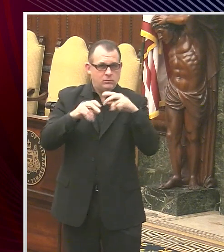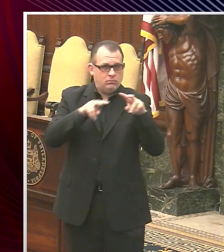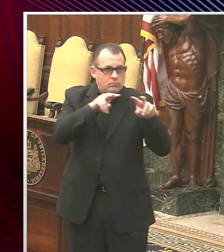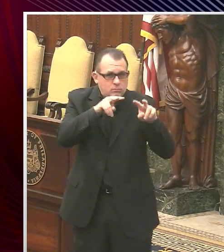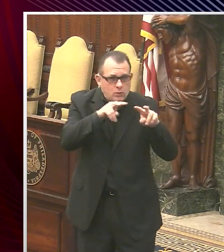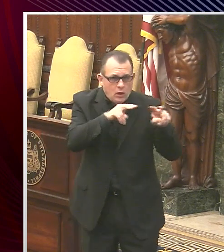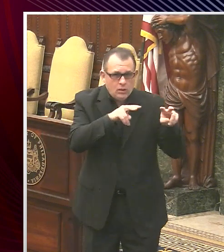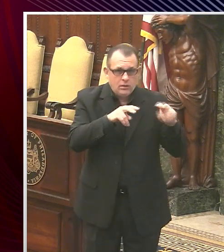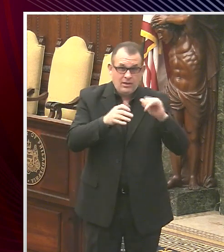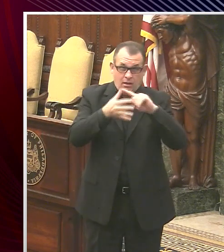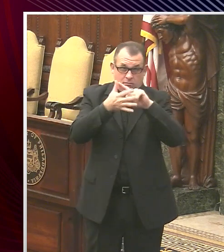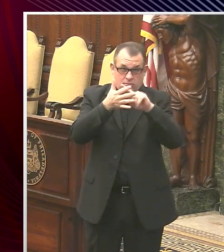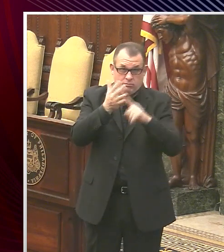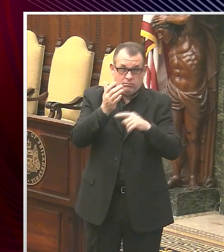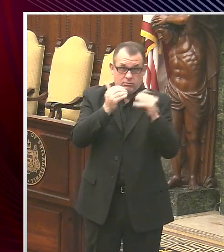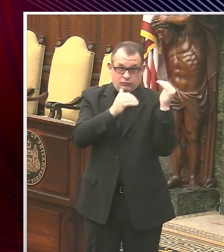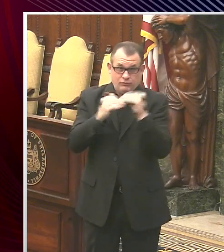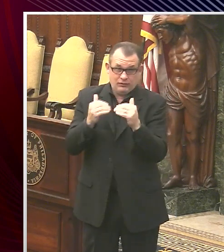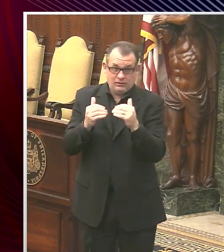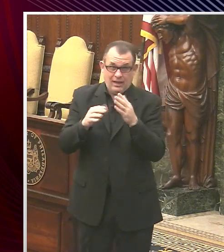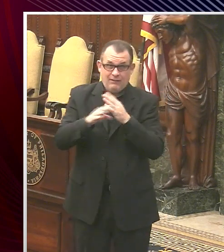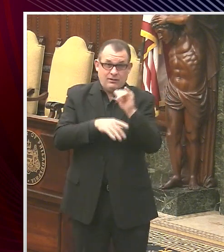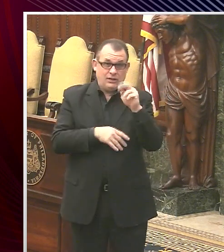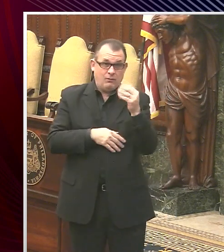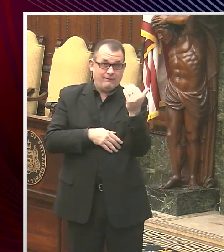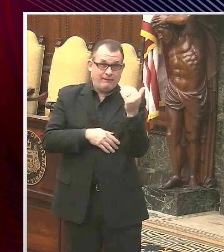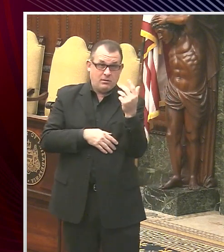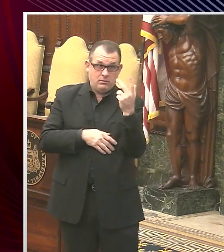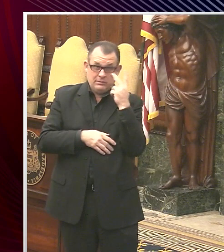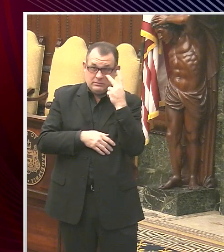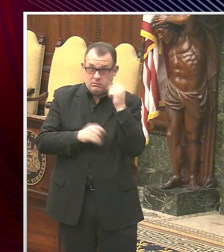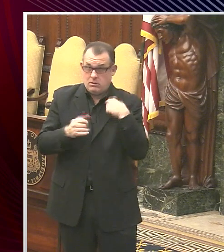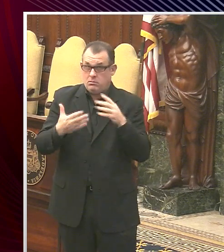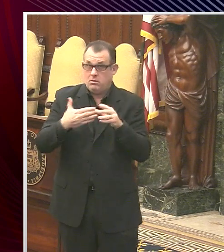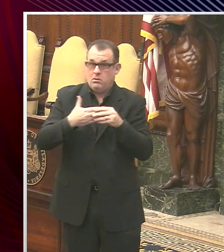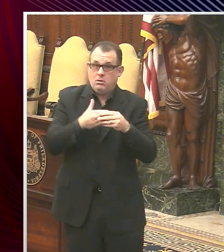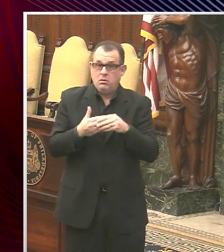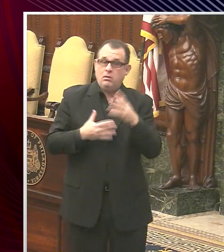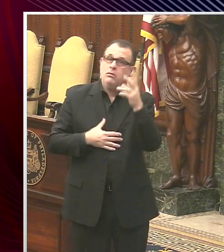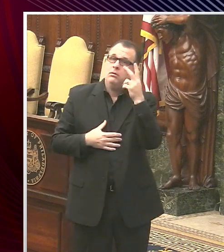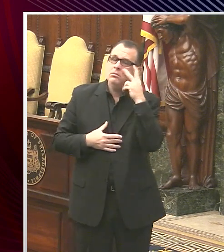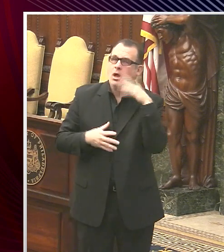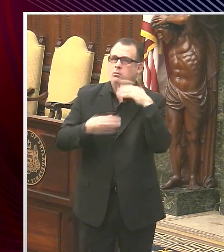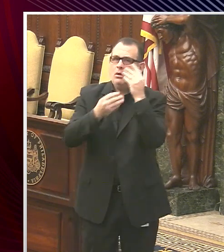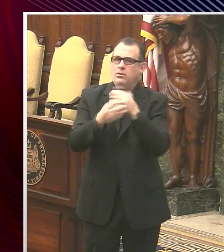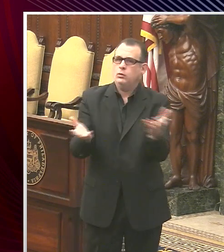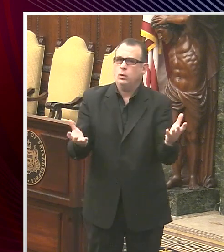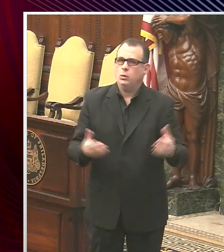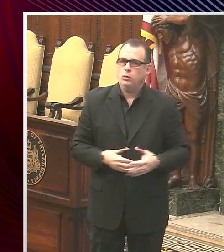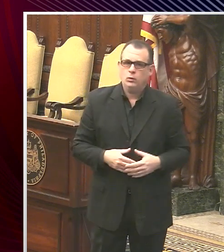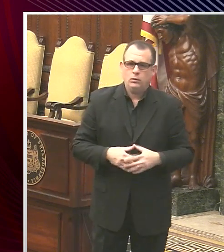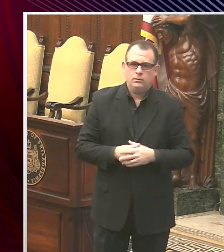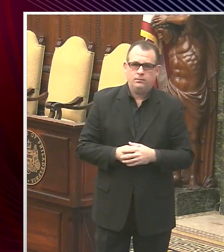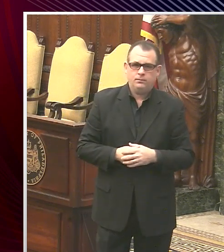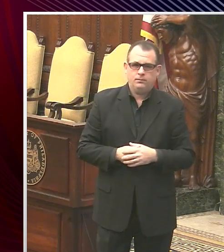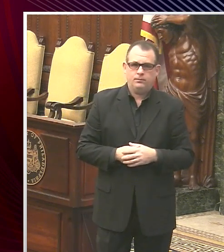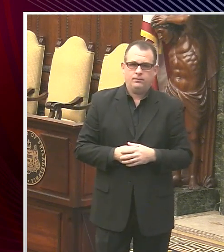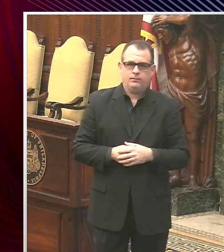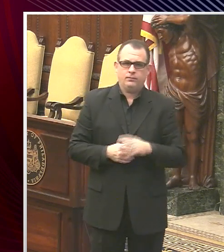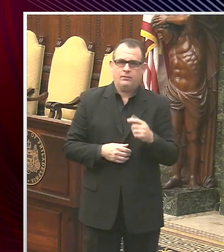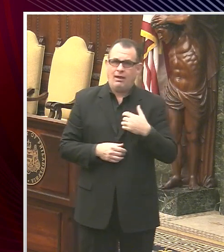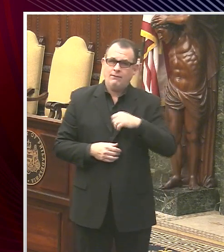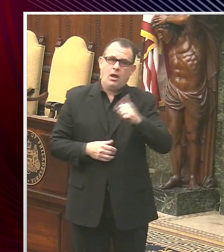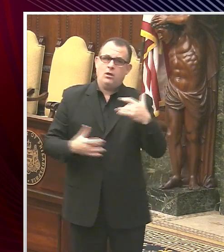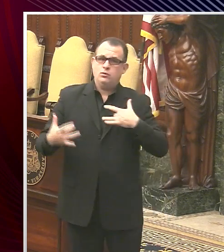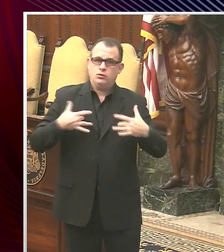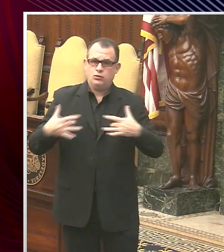on these restrictions after January 15th, and we'll notify you when we've made our final decision. Now, let me mention one other concern we have, and that